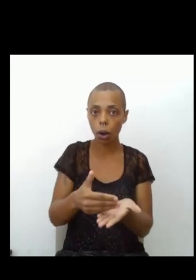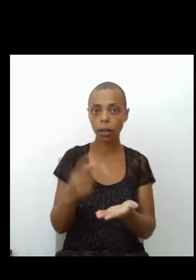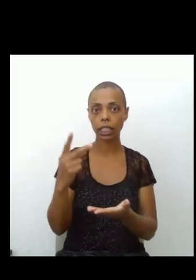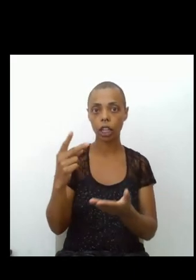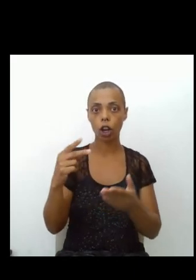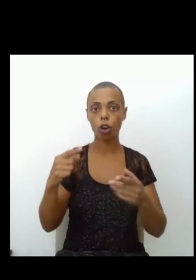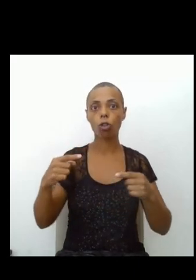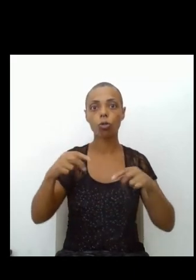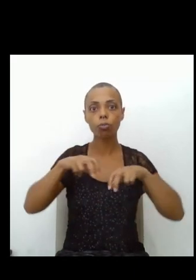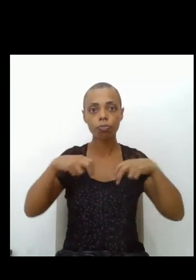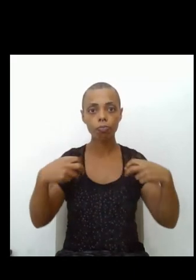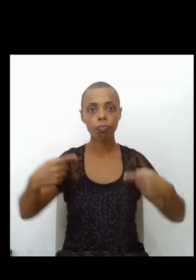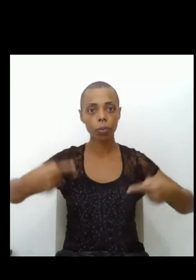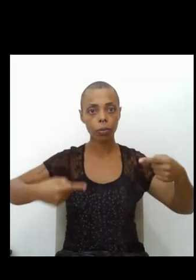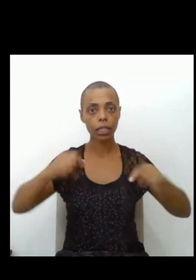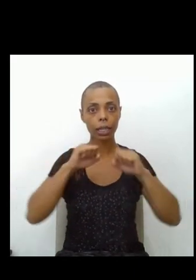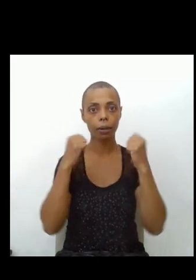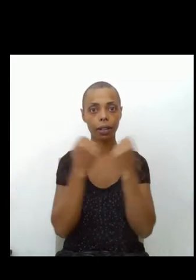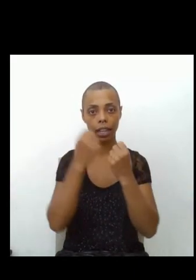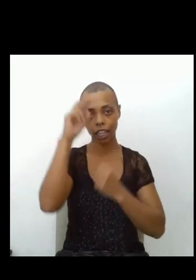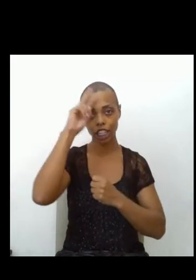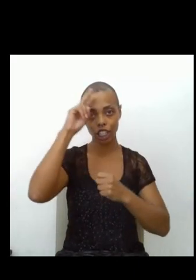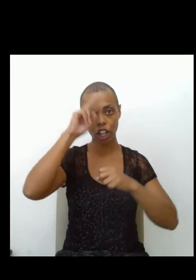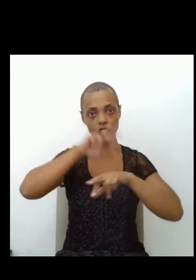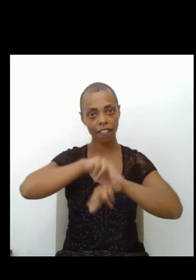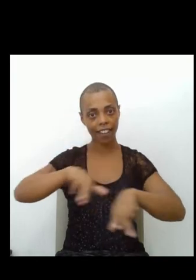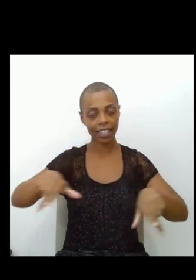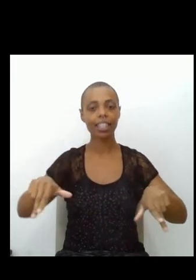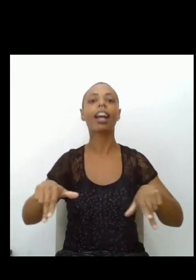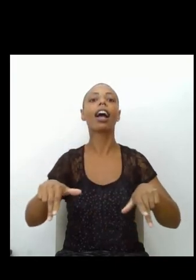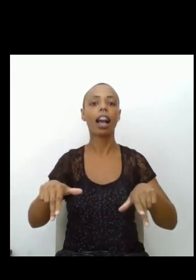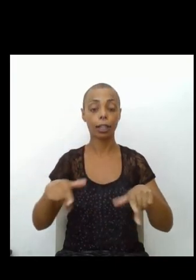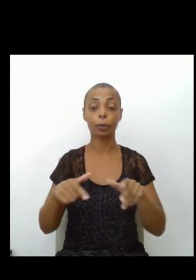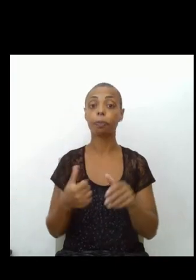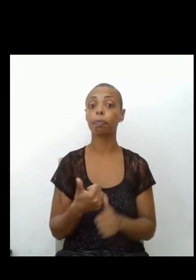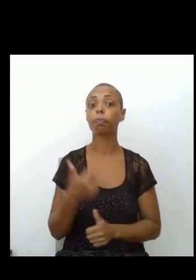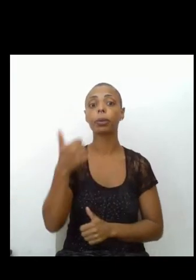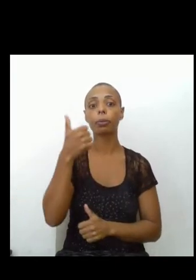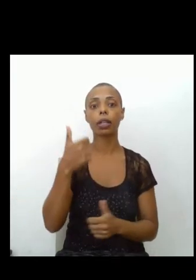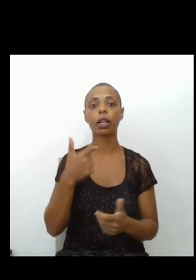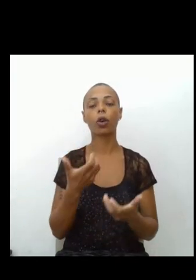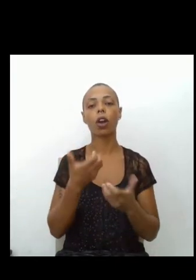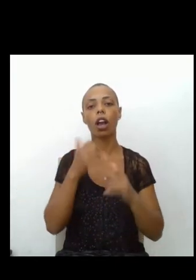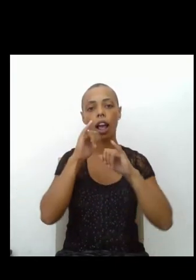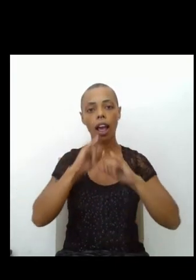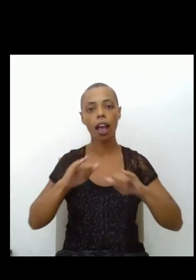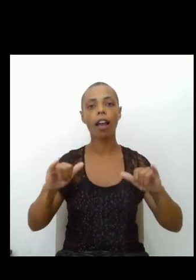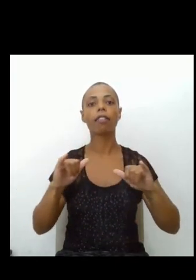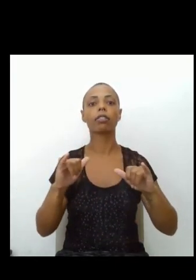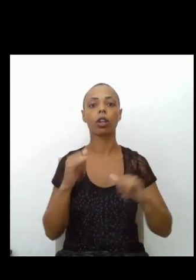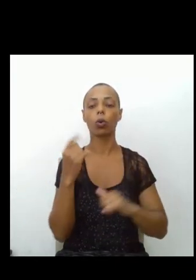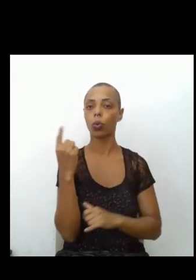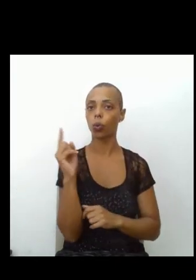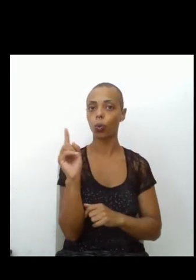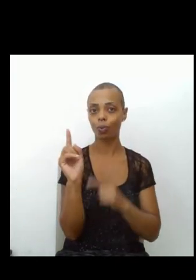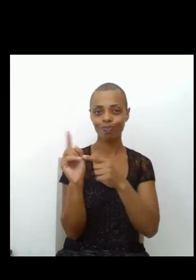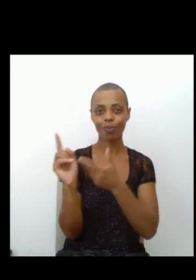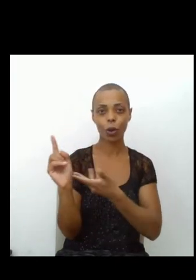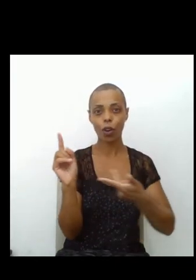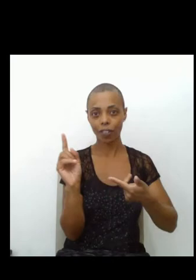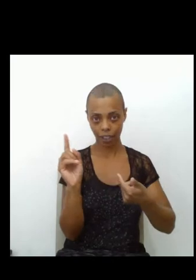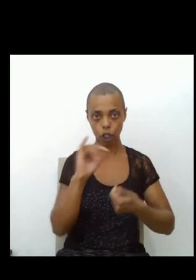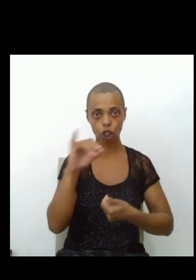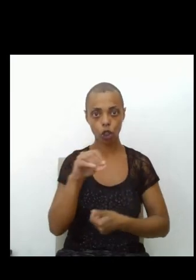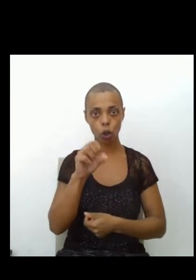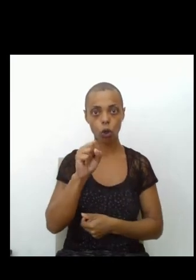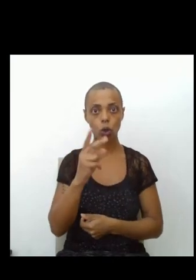we are now going to start the second panel in our seminar about career histories and I would like to